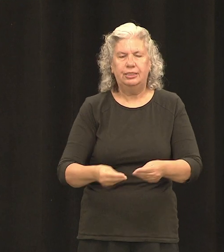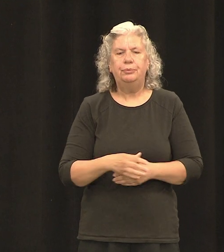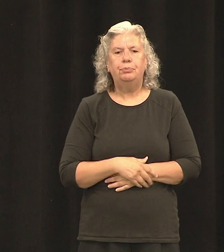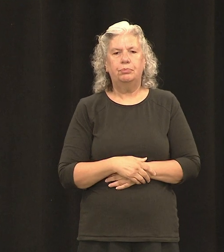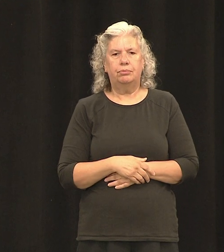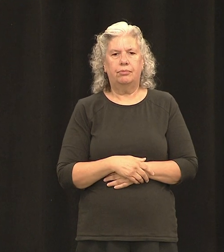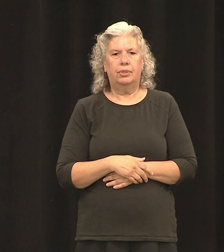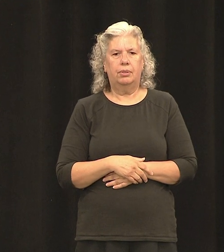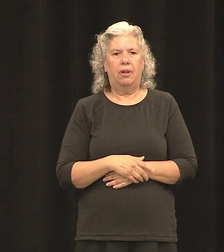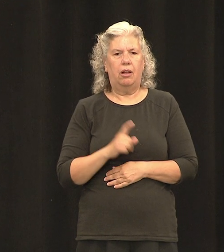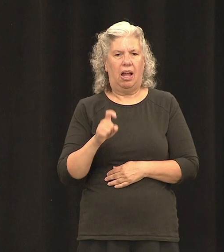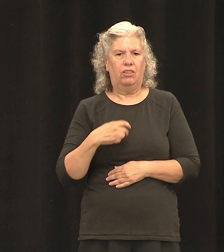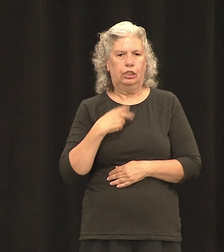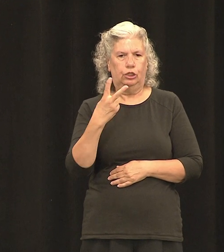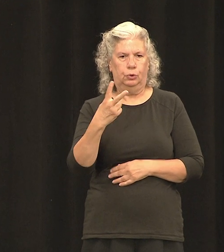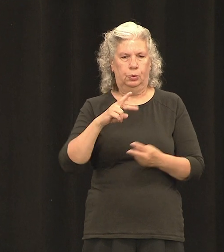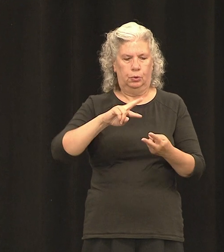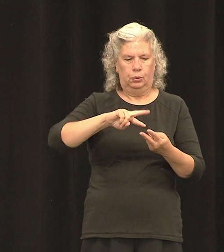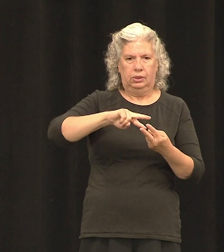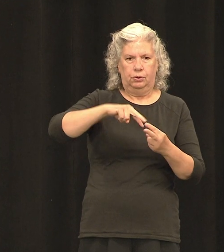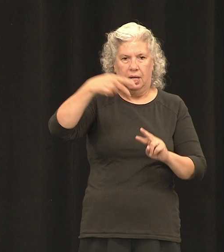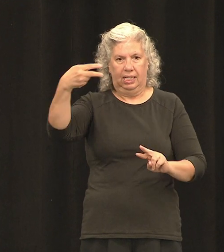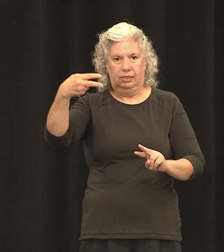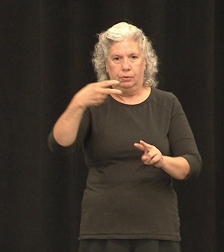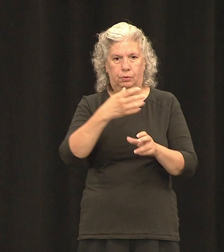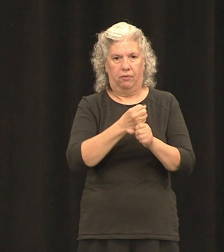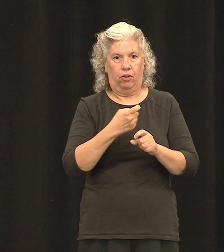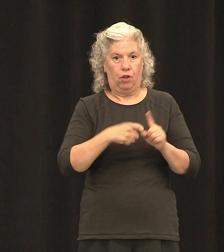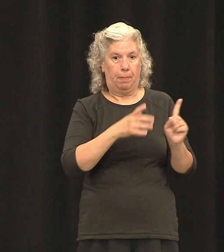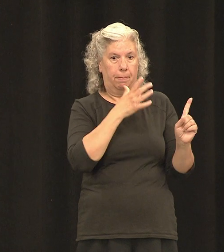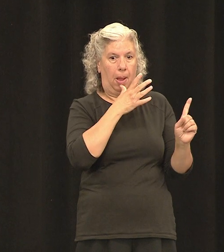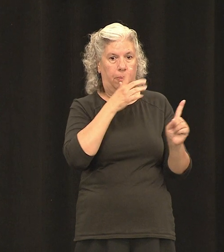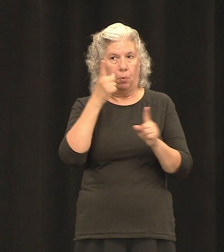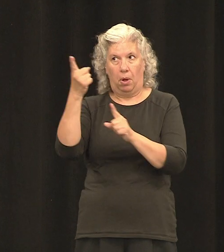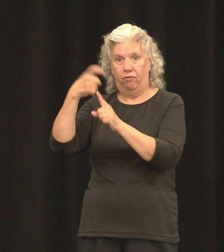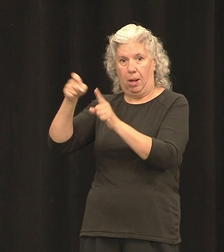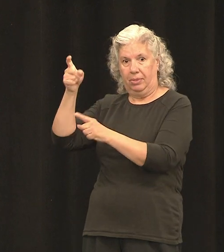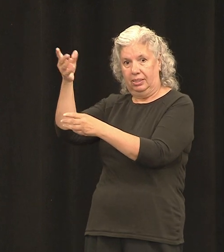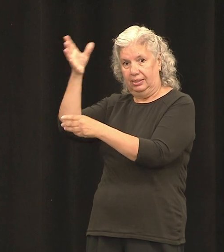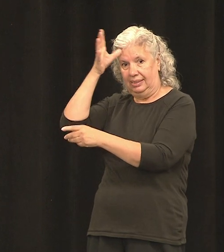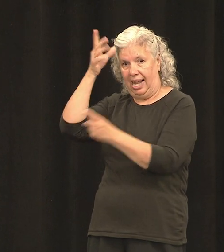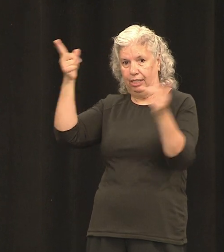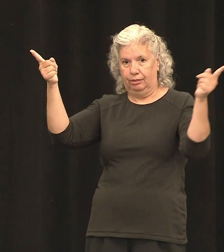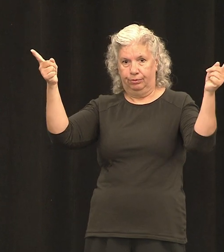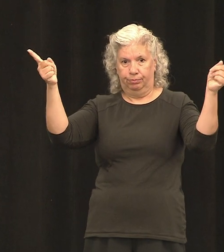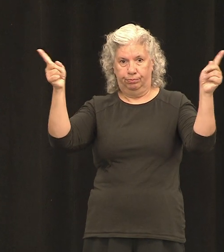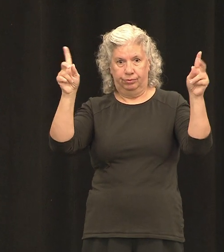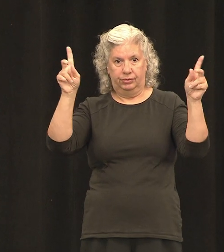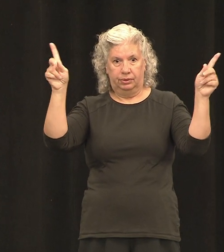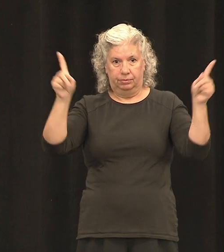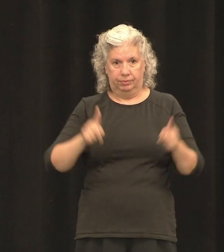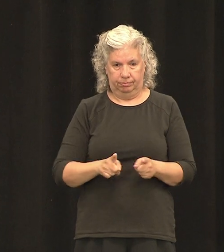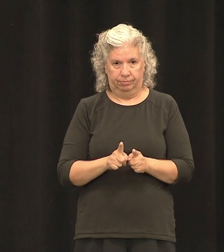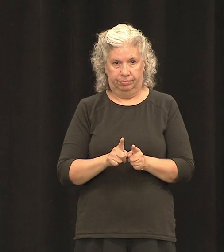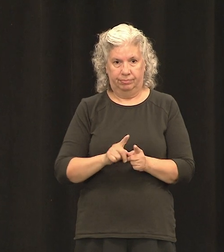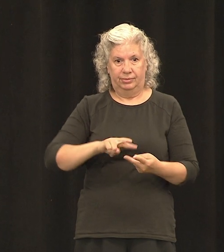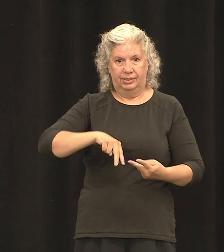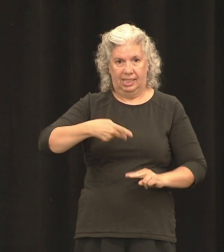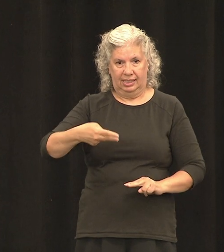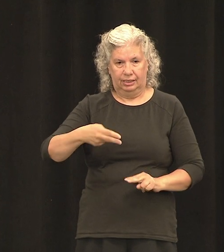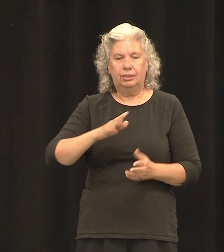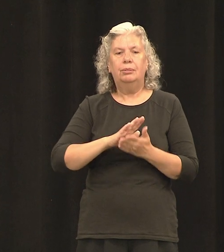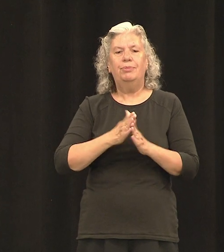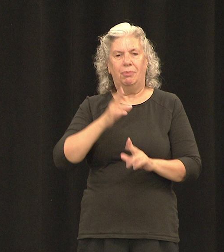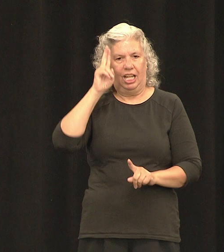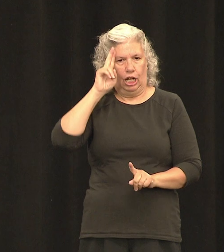get from your mom and one that you get from your dad in order to have Usher syndrome. And the autosomal part